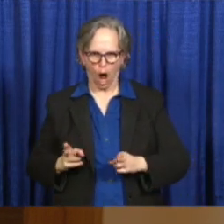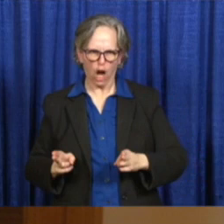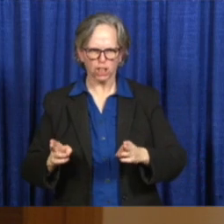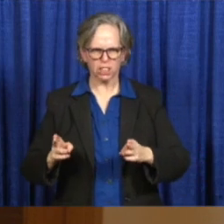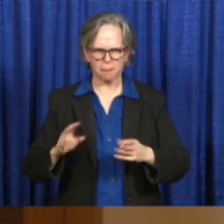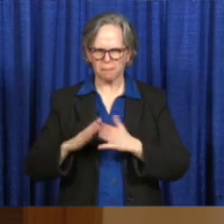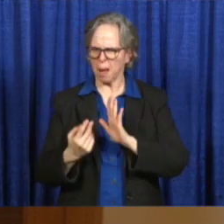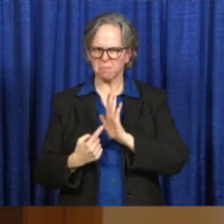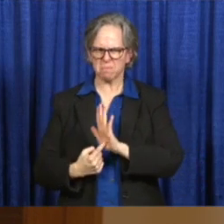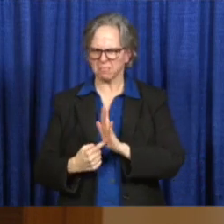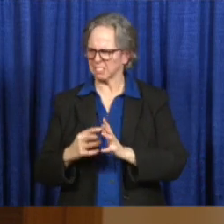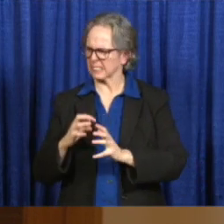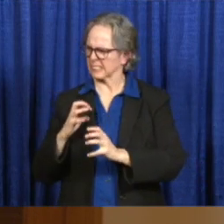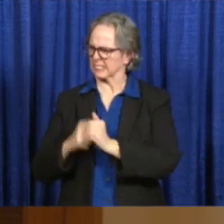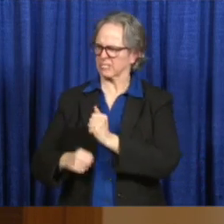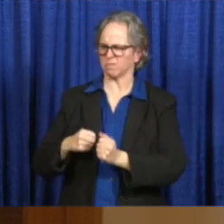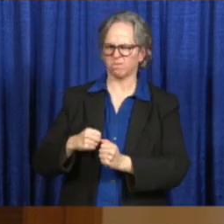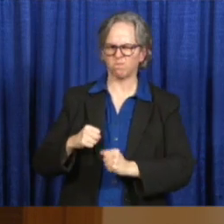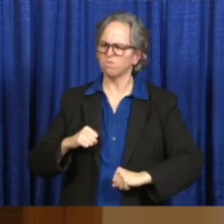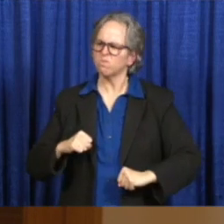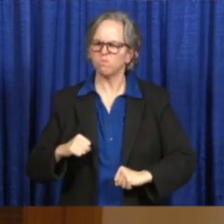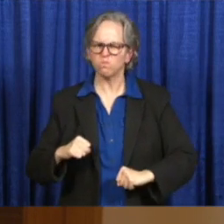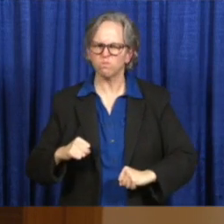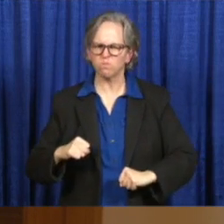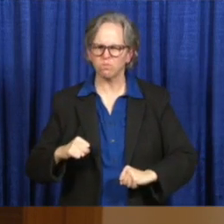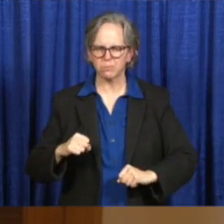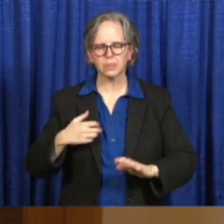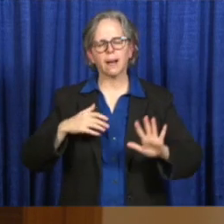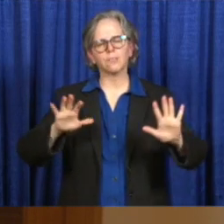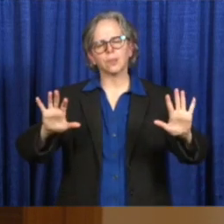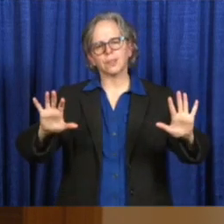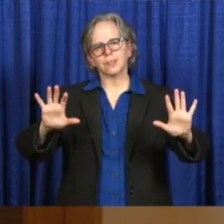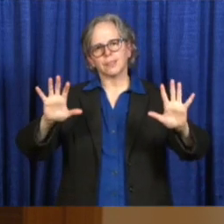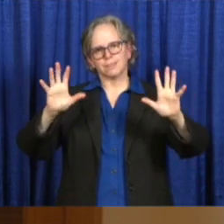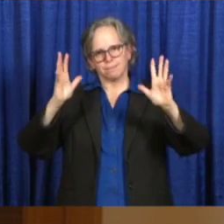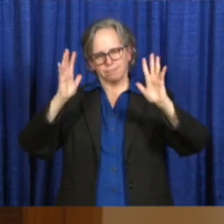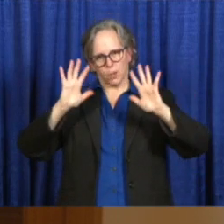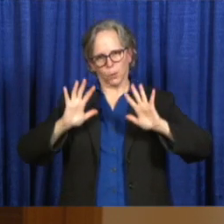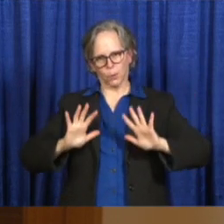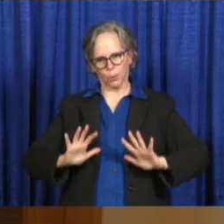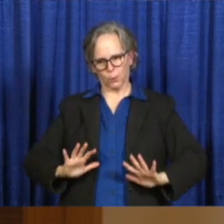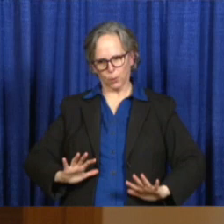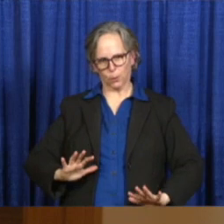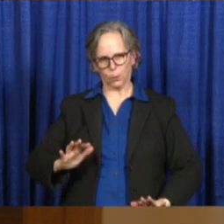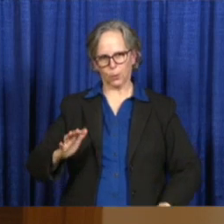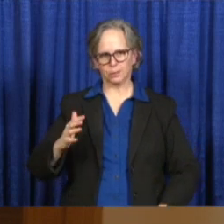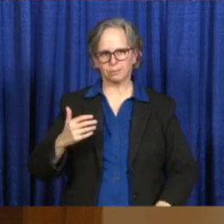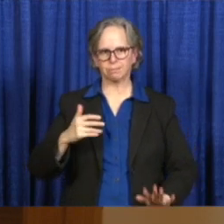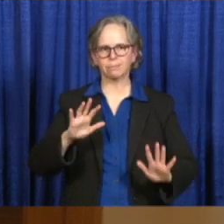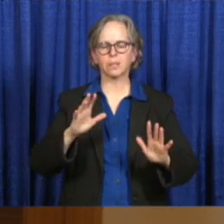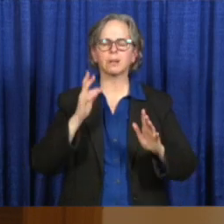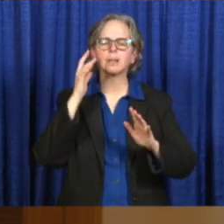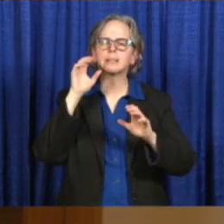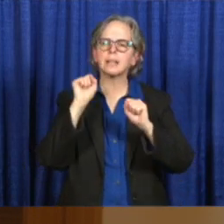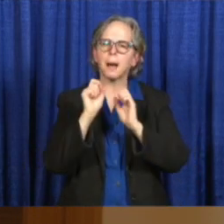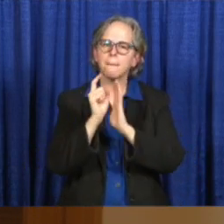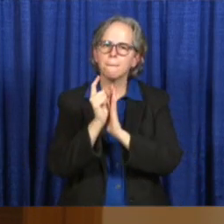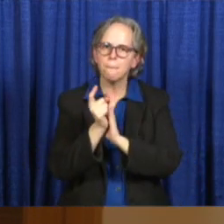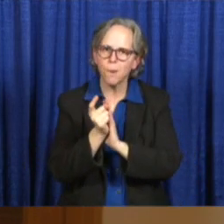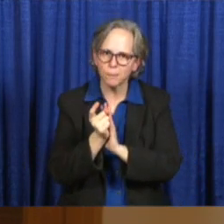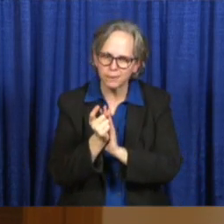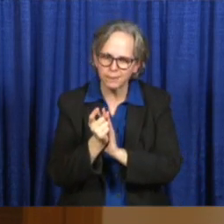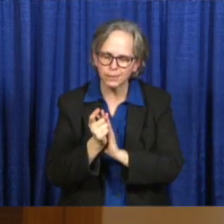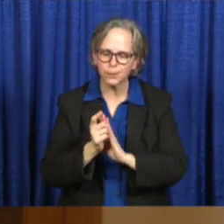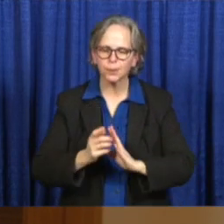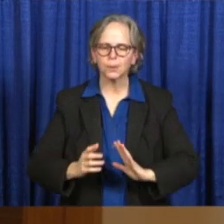harsh ways. And I have to take moments. I try to take some still time to remember how